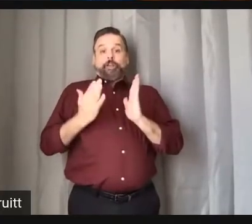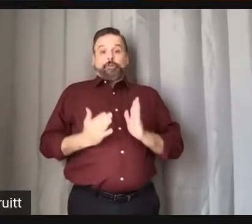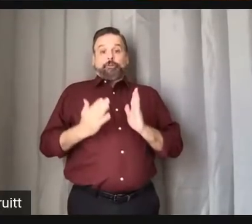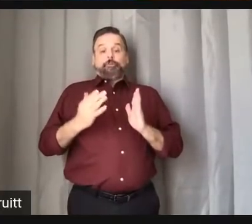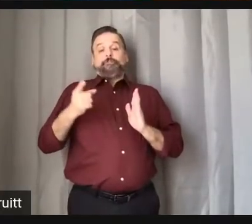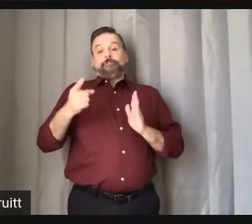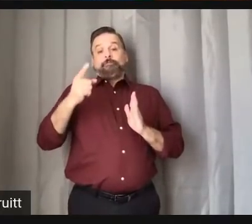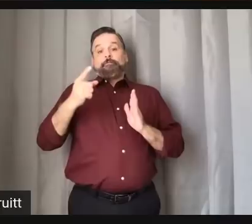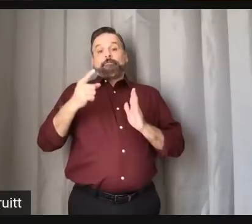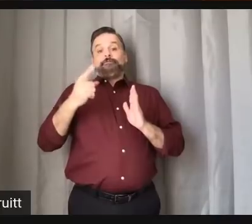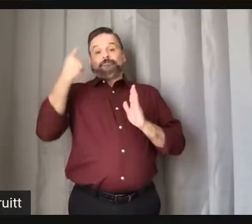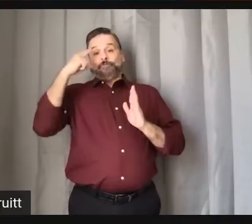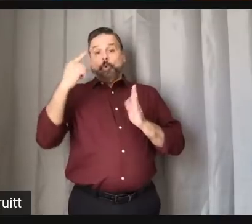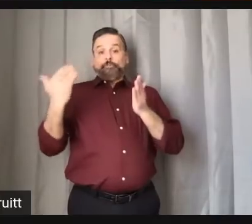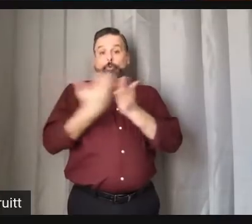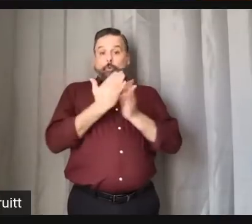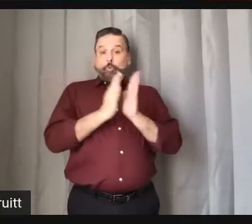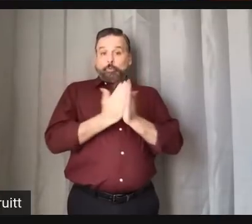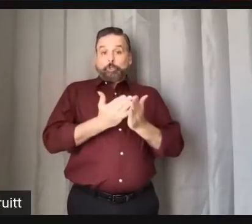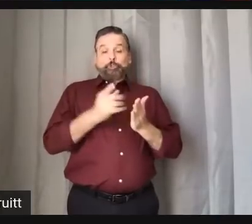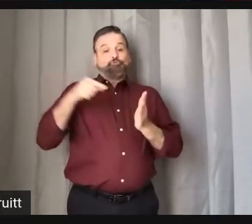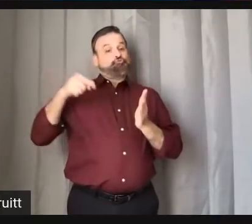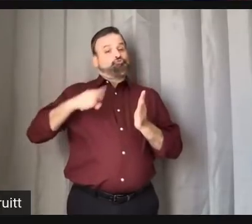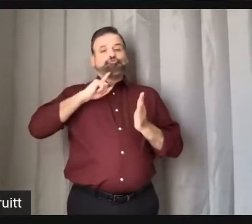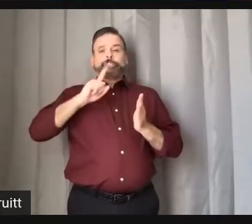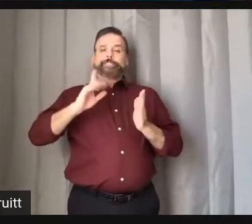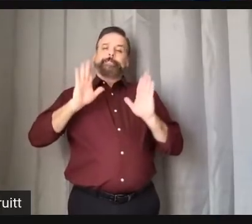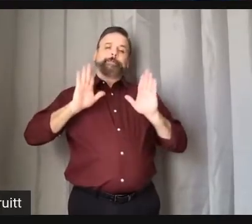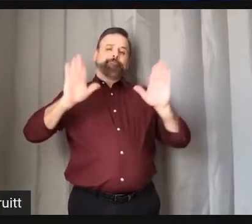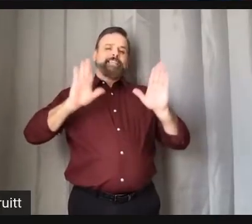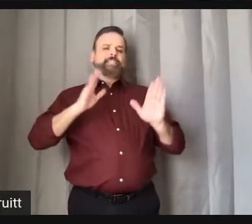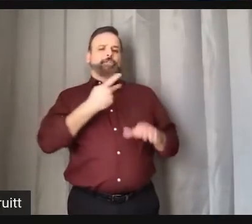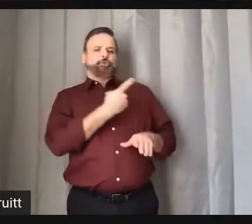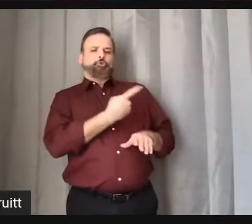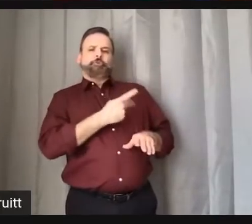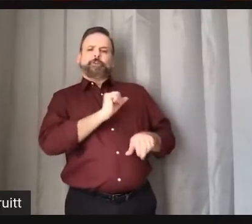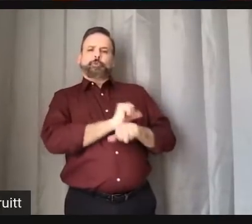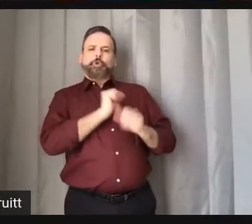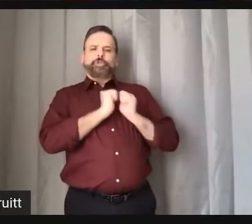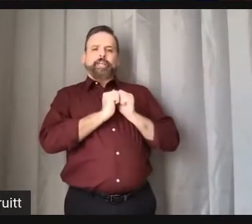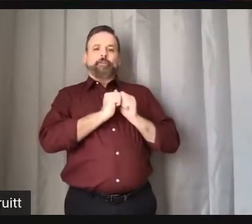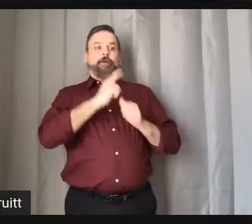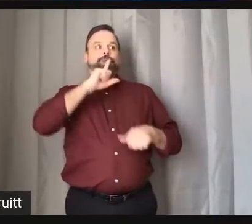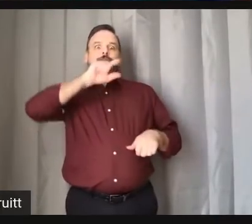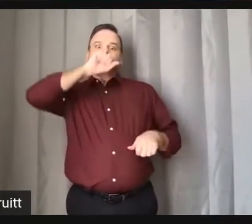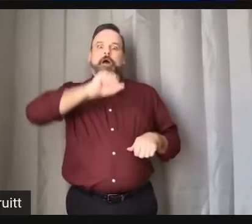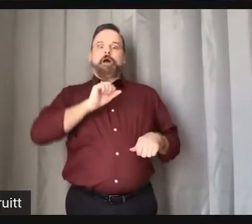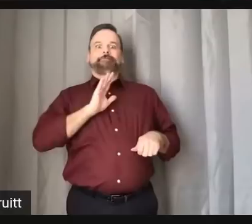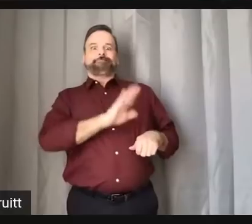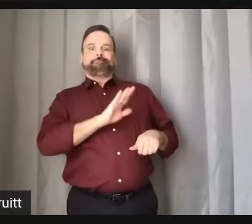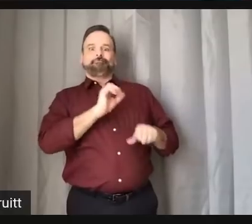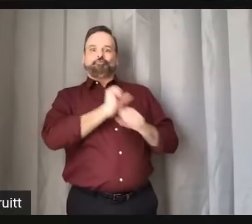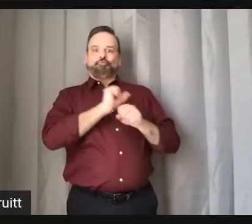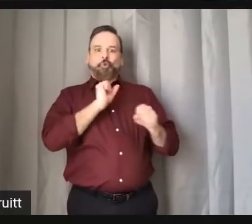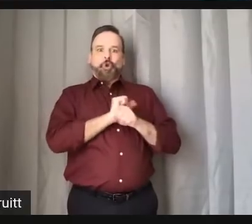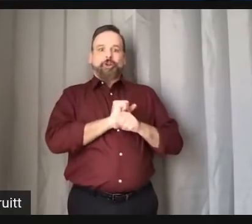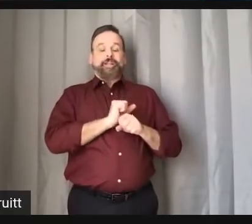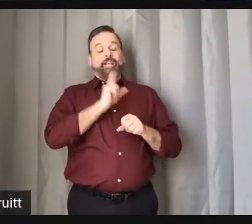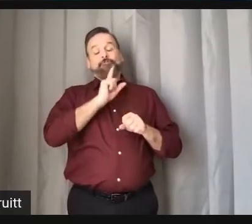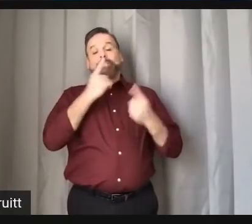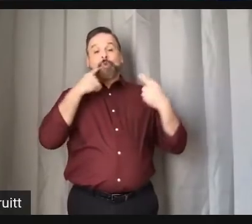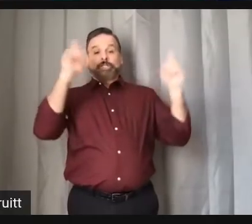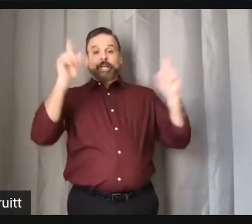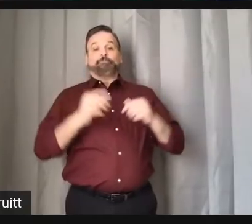really amazing, and we work closely together, partially because I love her work so much, and just because, you know, it works out.